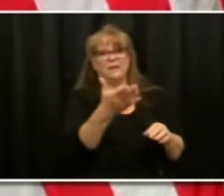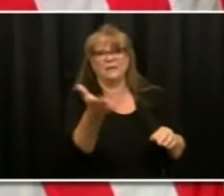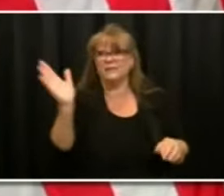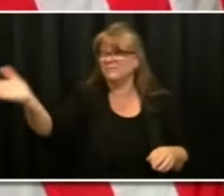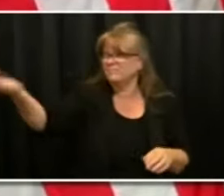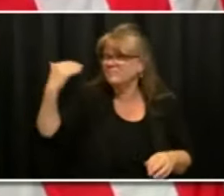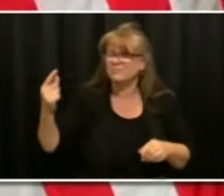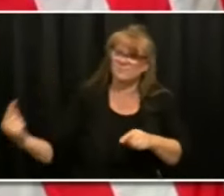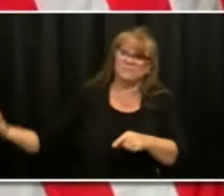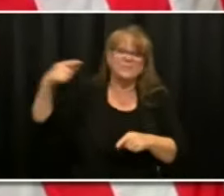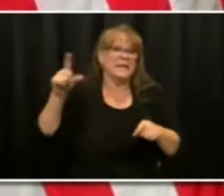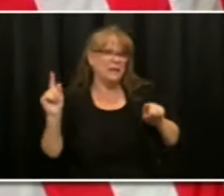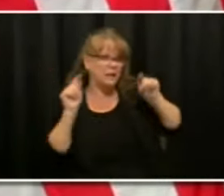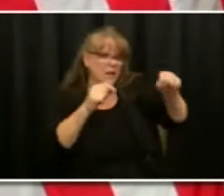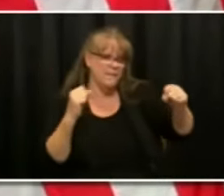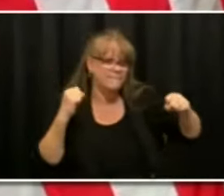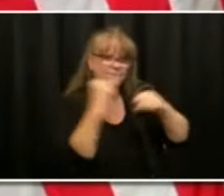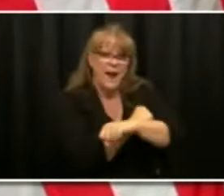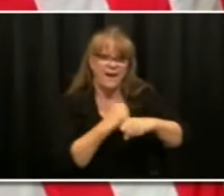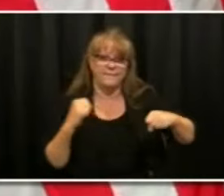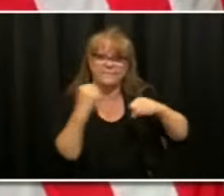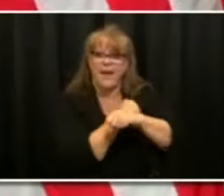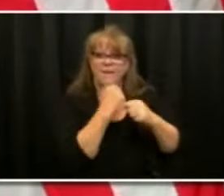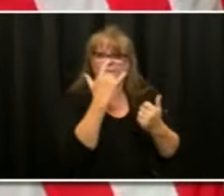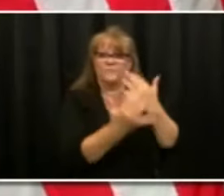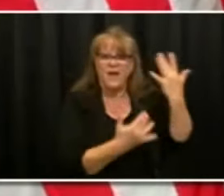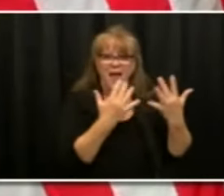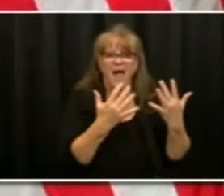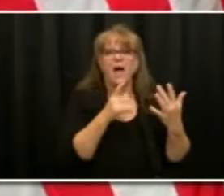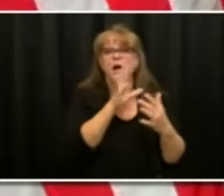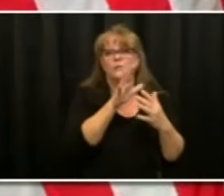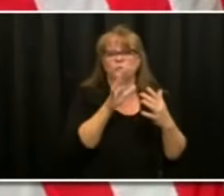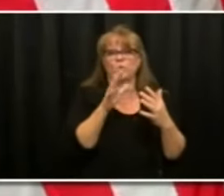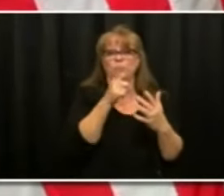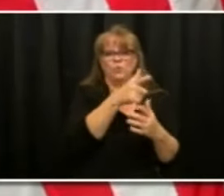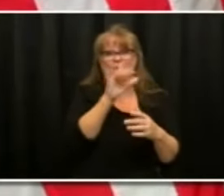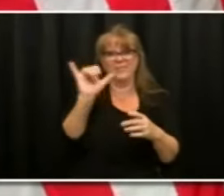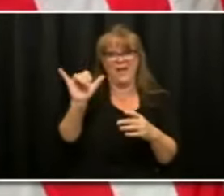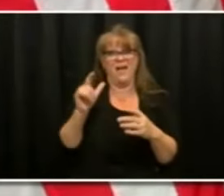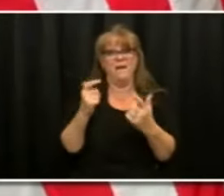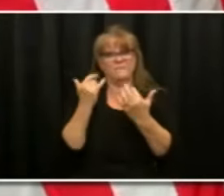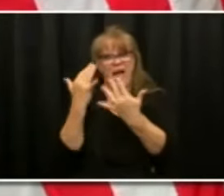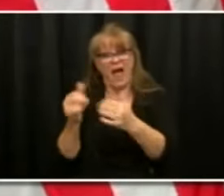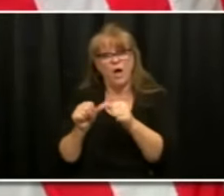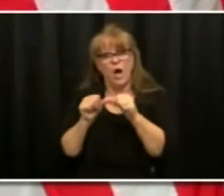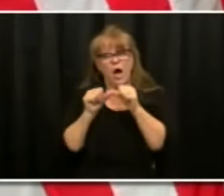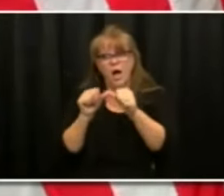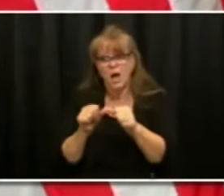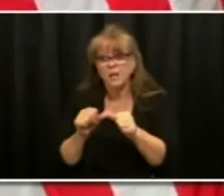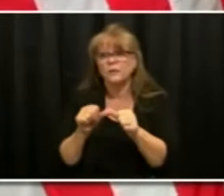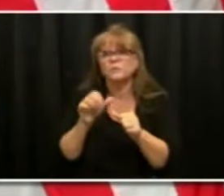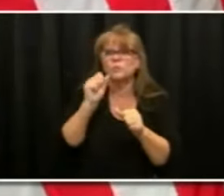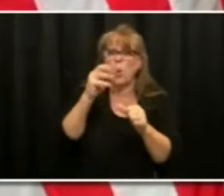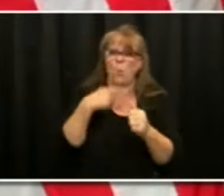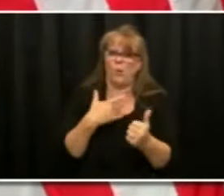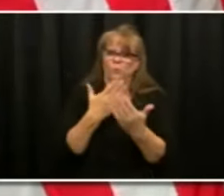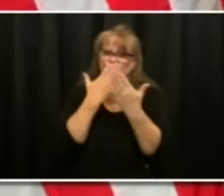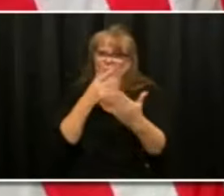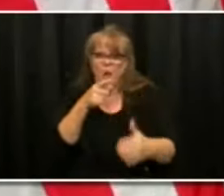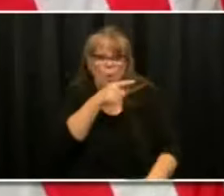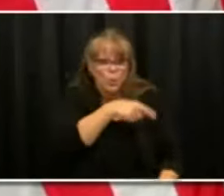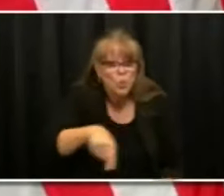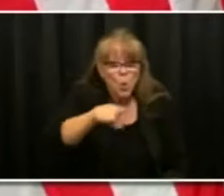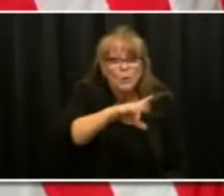north of Estes Park. And I want to wish Director Gibbs well and all of the men and women on the front lines of